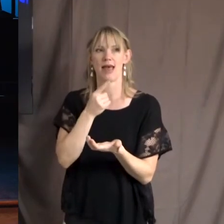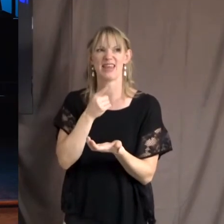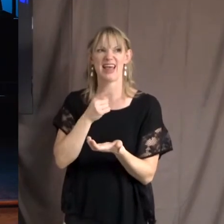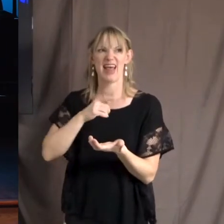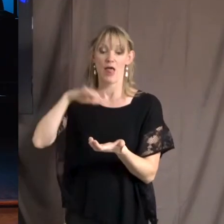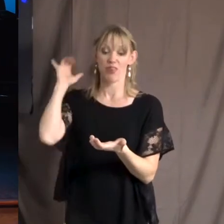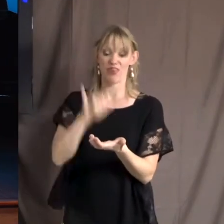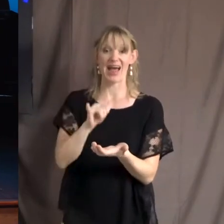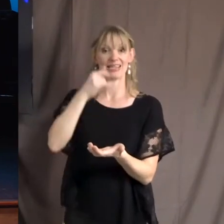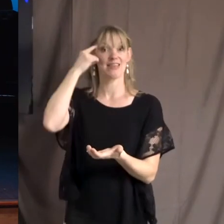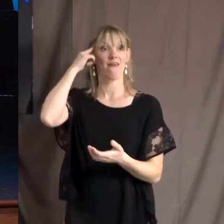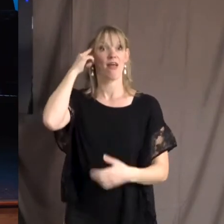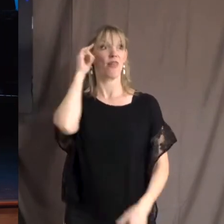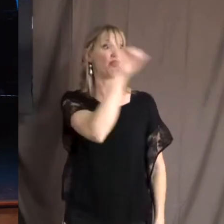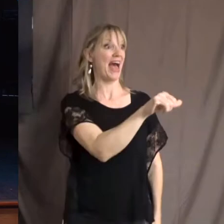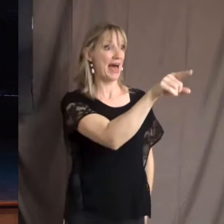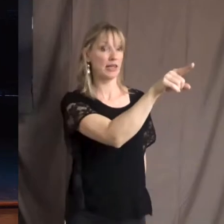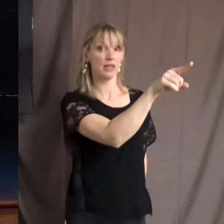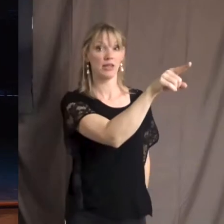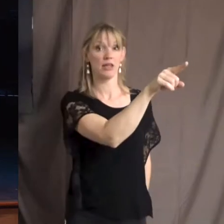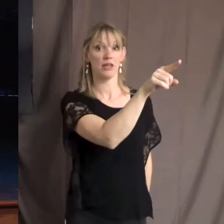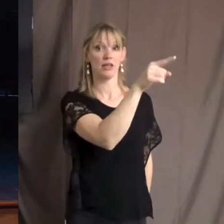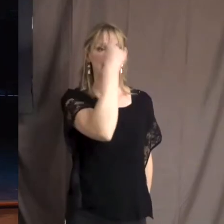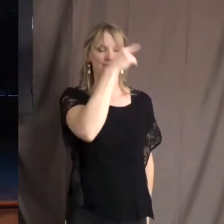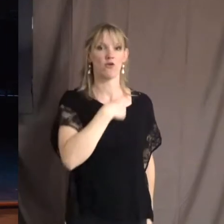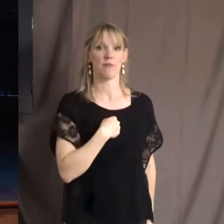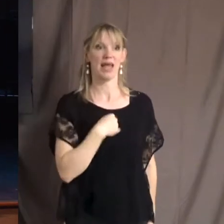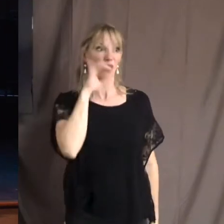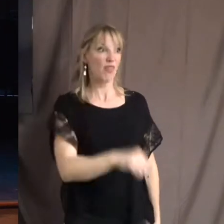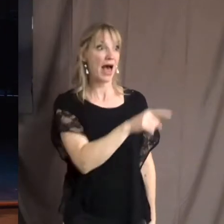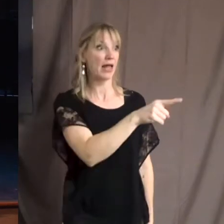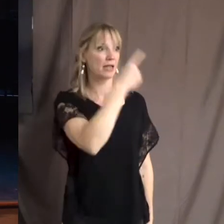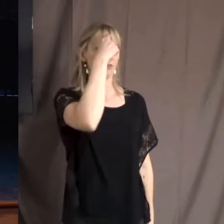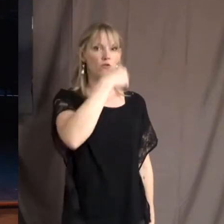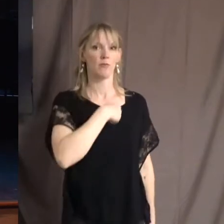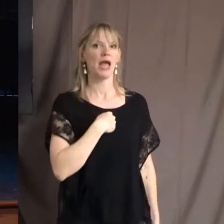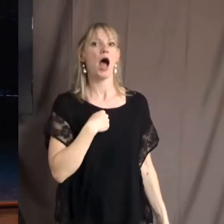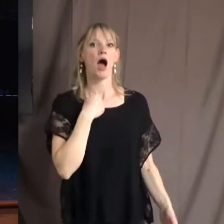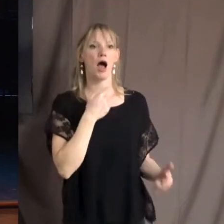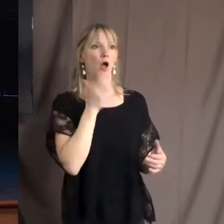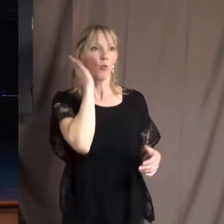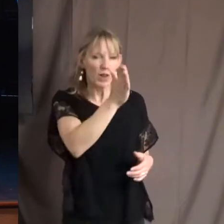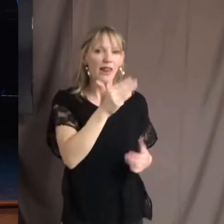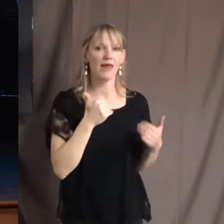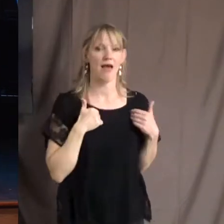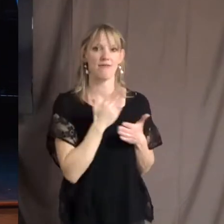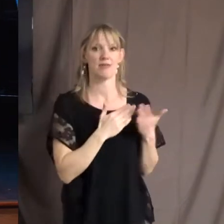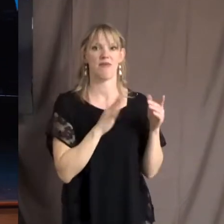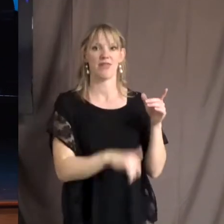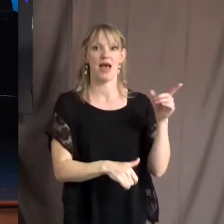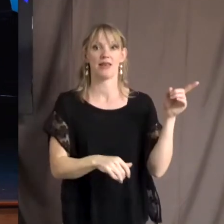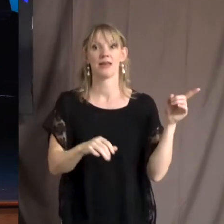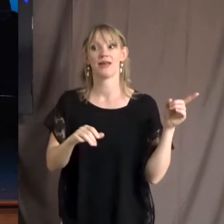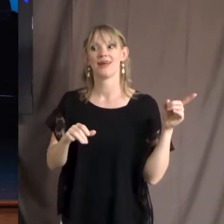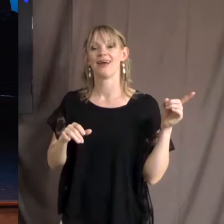that's for me. That's for me. I'll have some of that. And when Harry met Sally, I'll